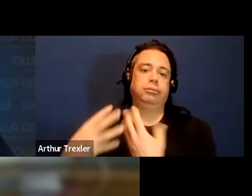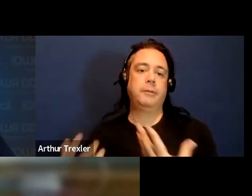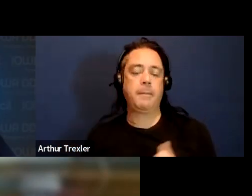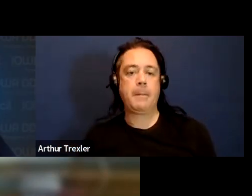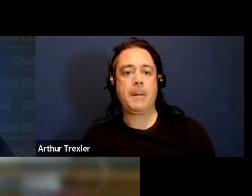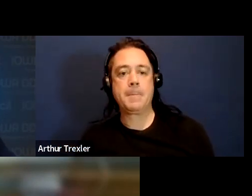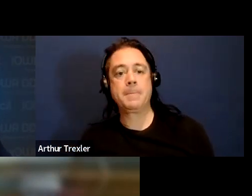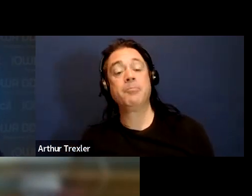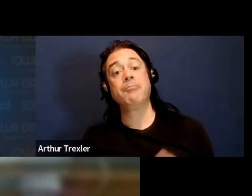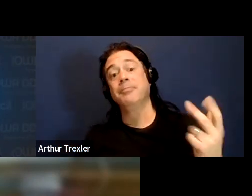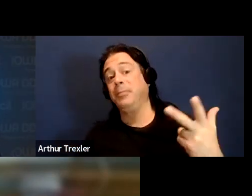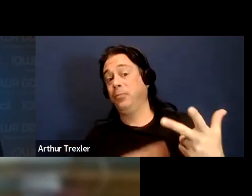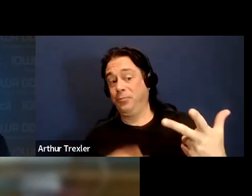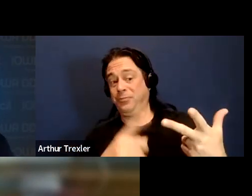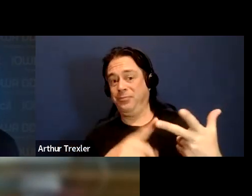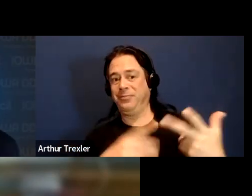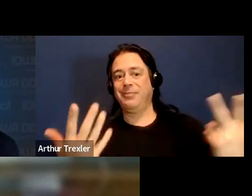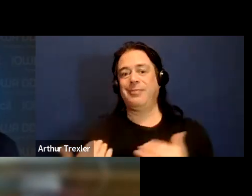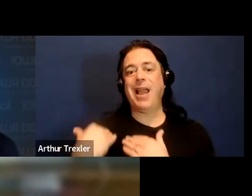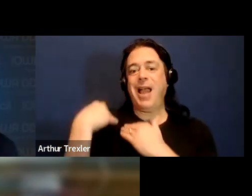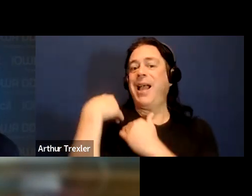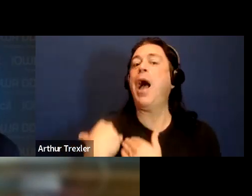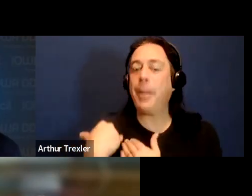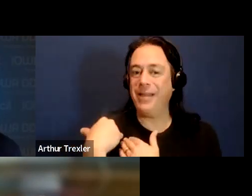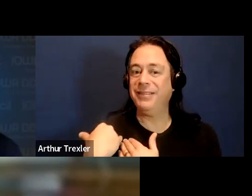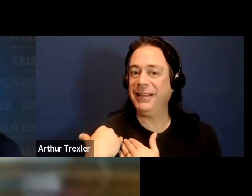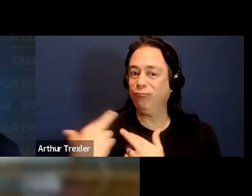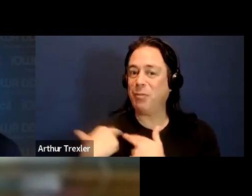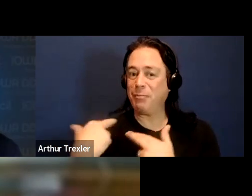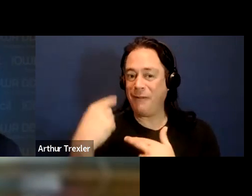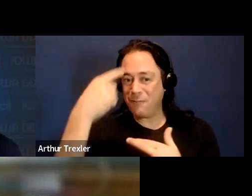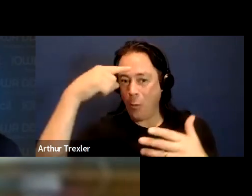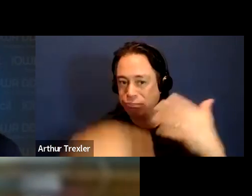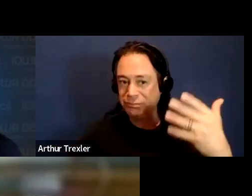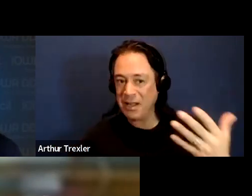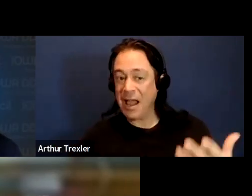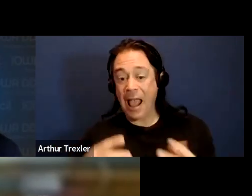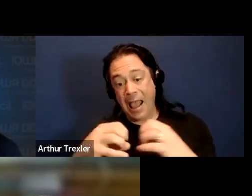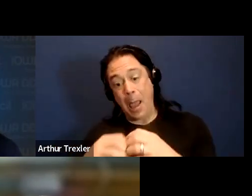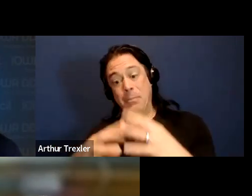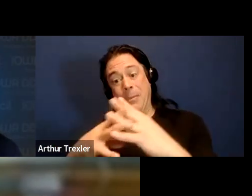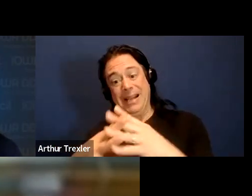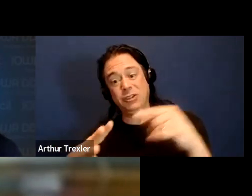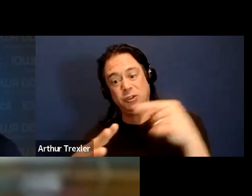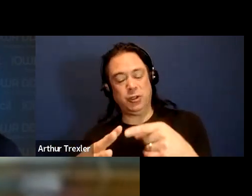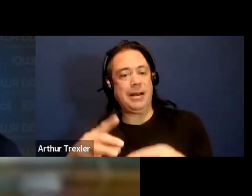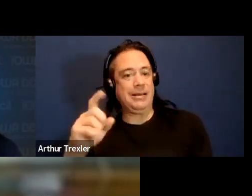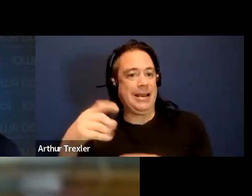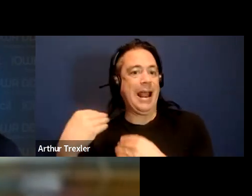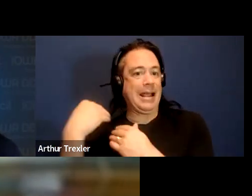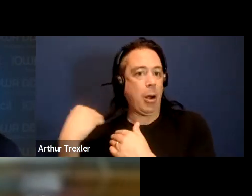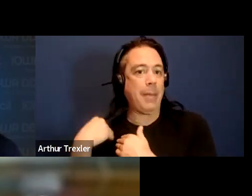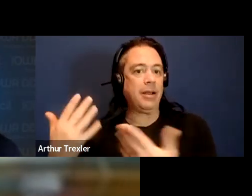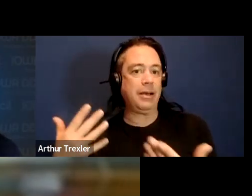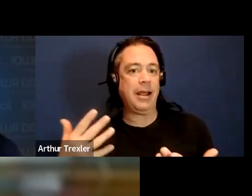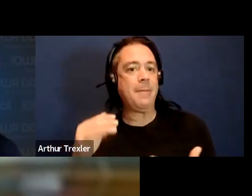So takeaway three, accountability. We know implementation is going to require accountability, and